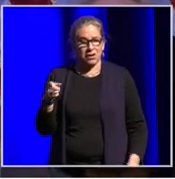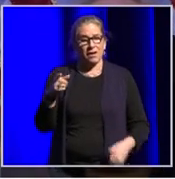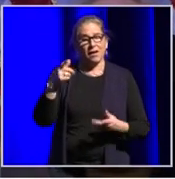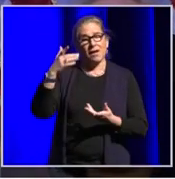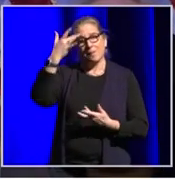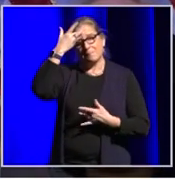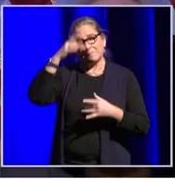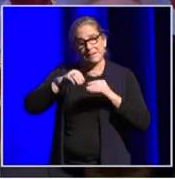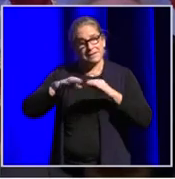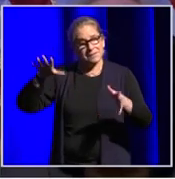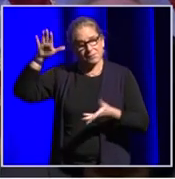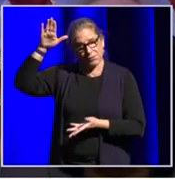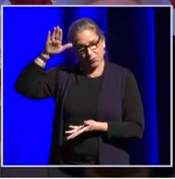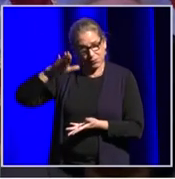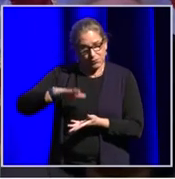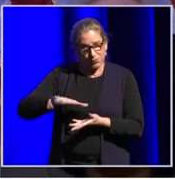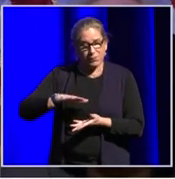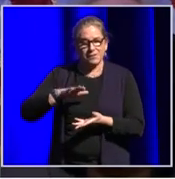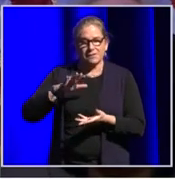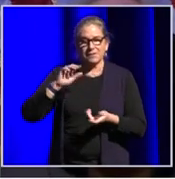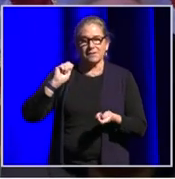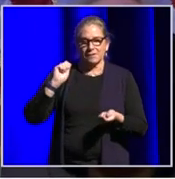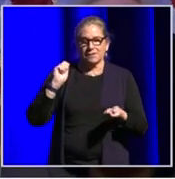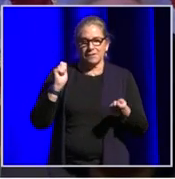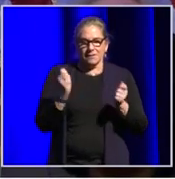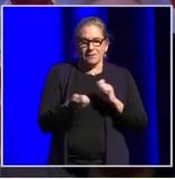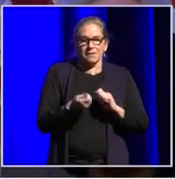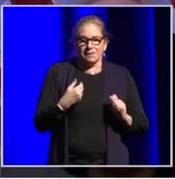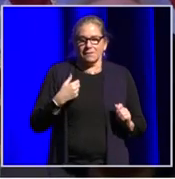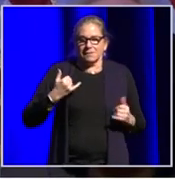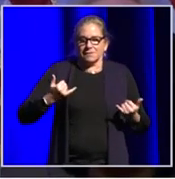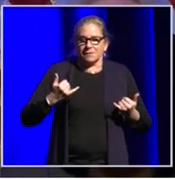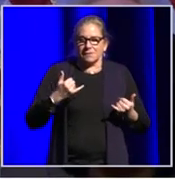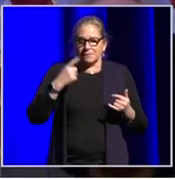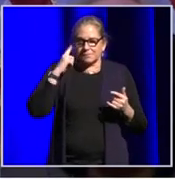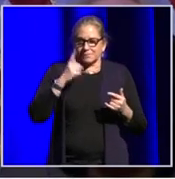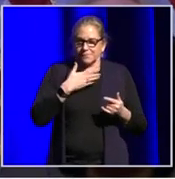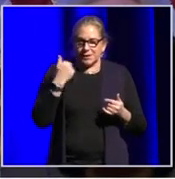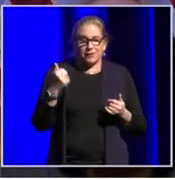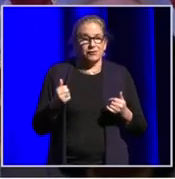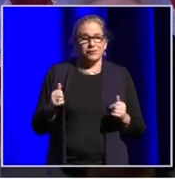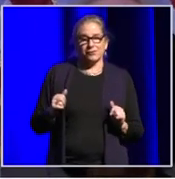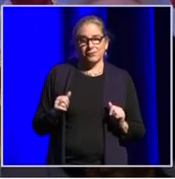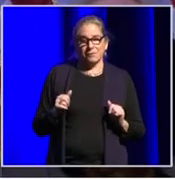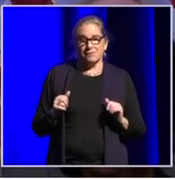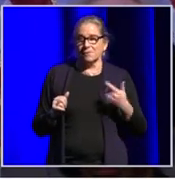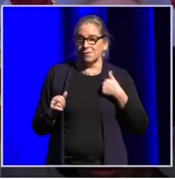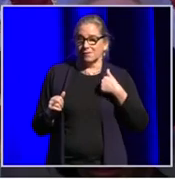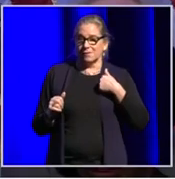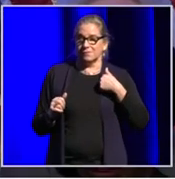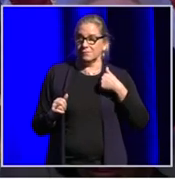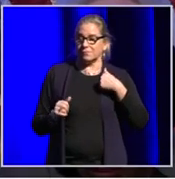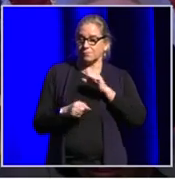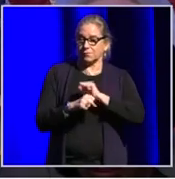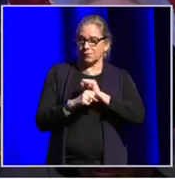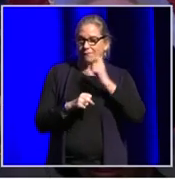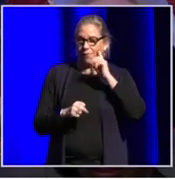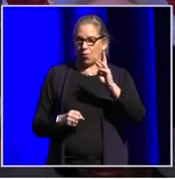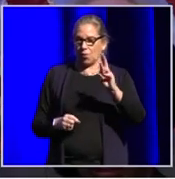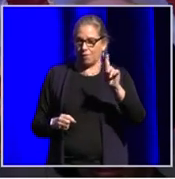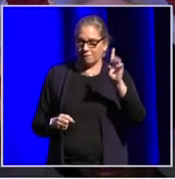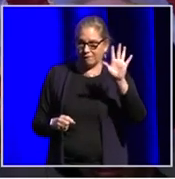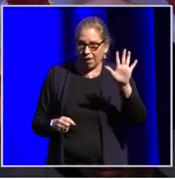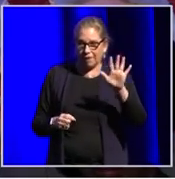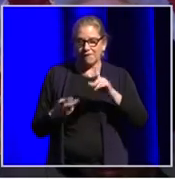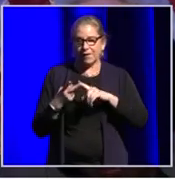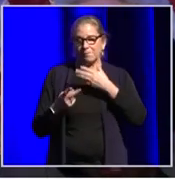widest margins seen this election cycle, Ward 5 and neighbors elected an educator born on the south side of Chicago with